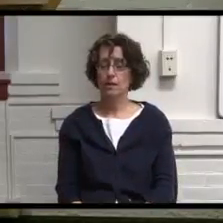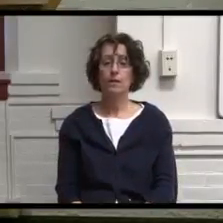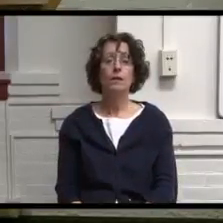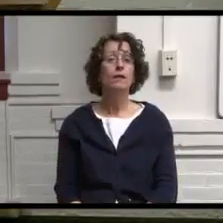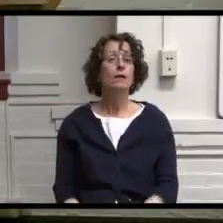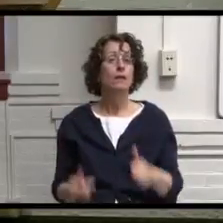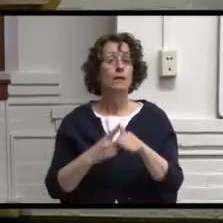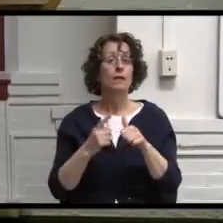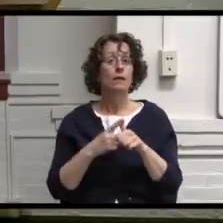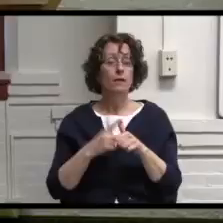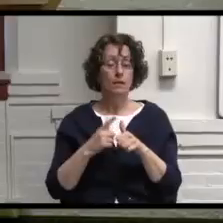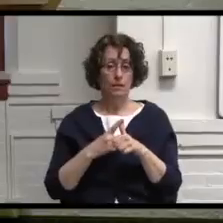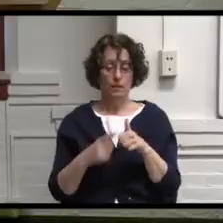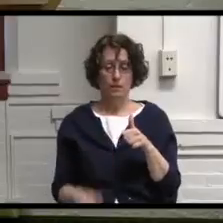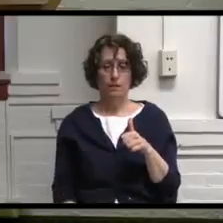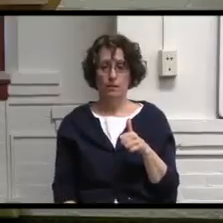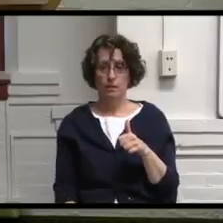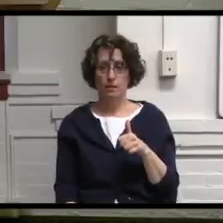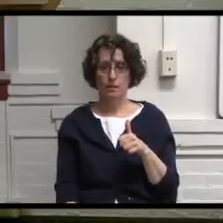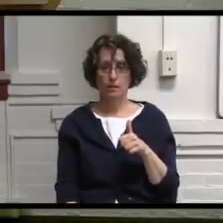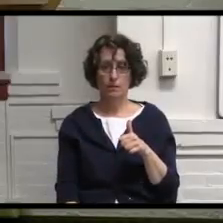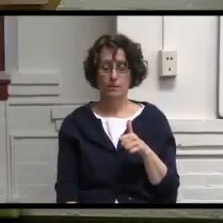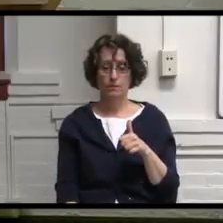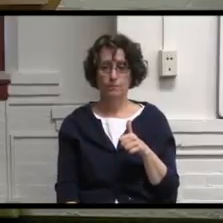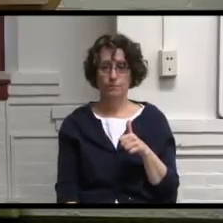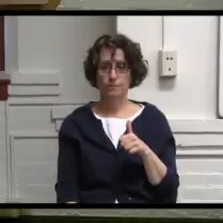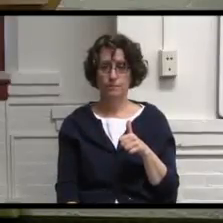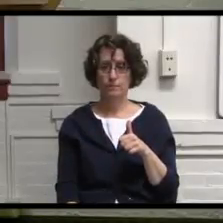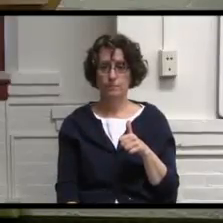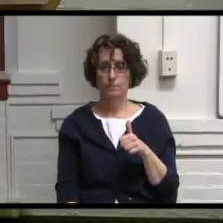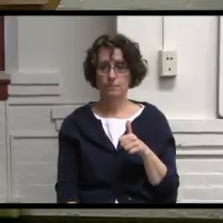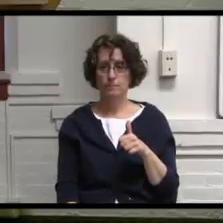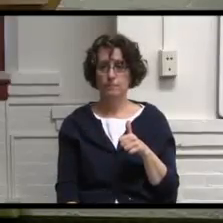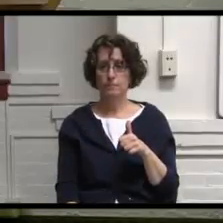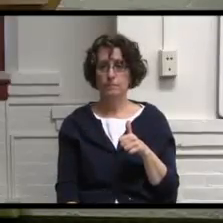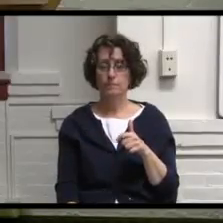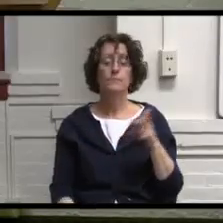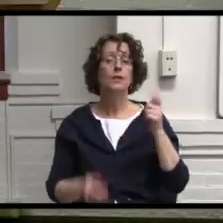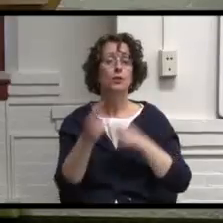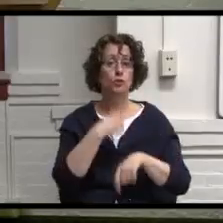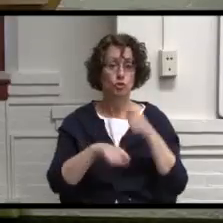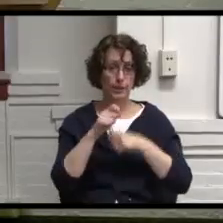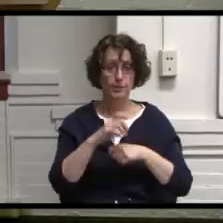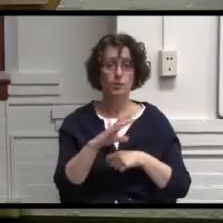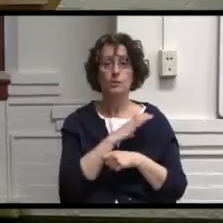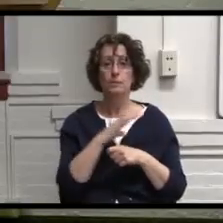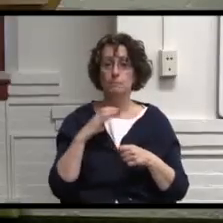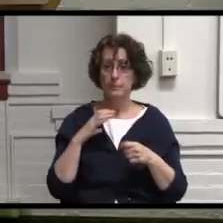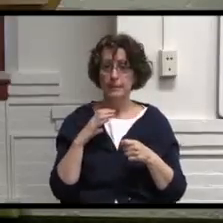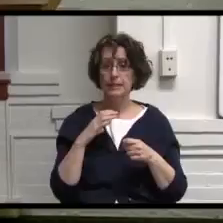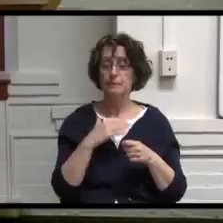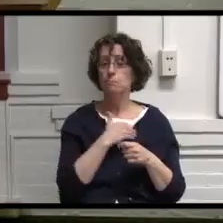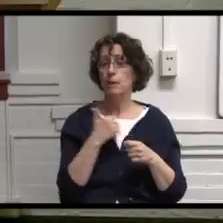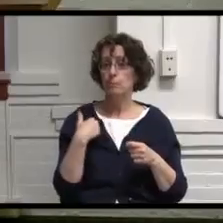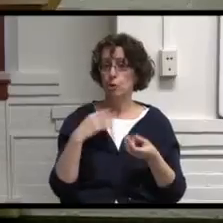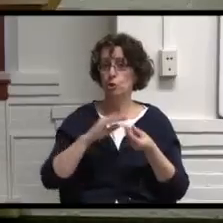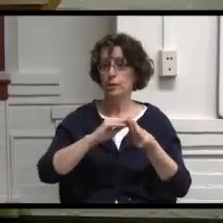First one, of course, was moving the number of members down to